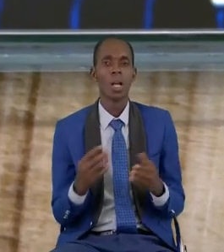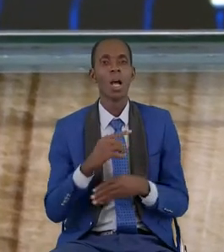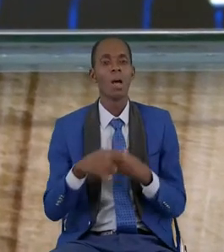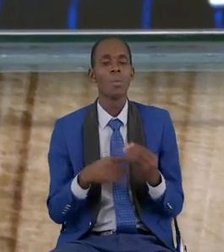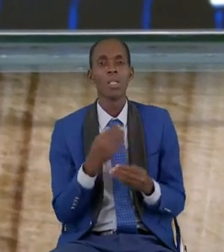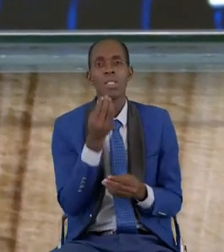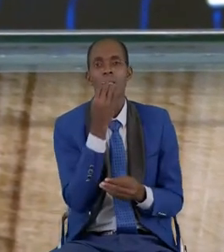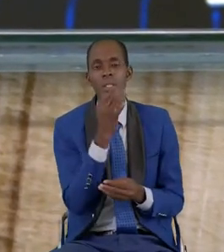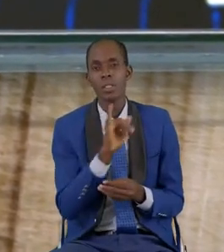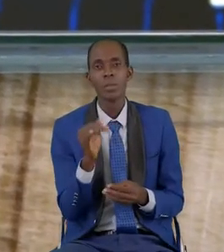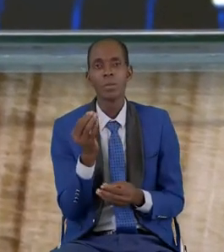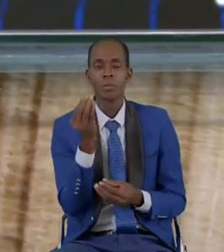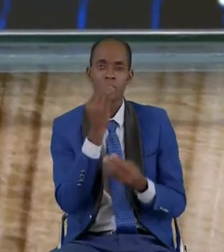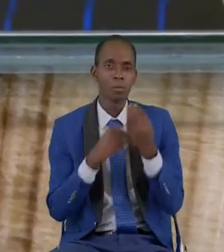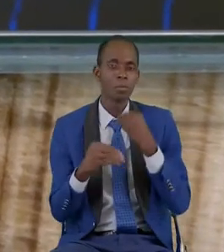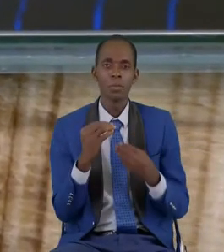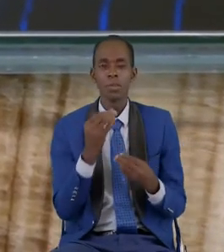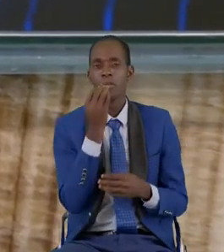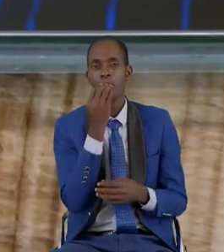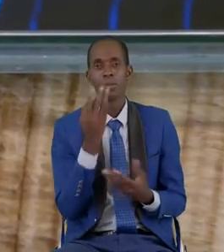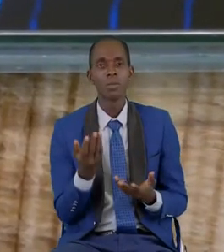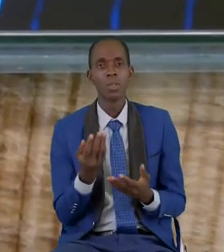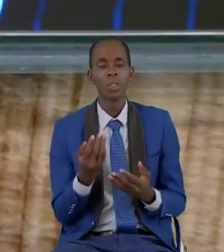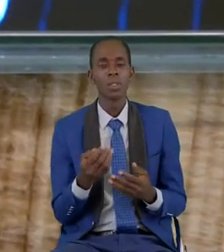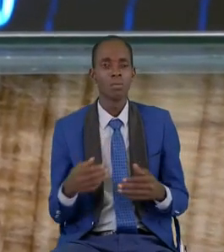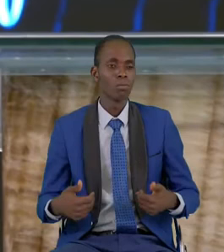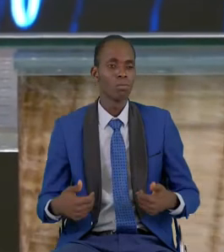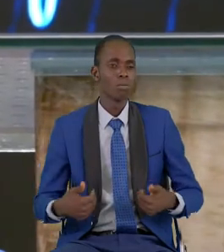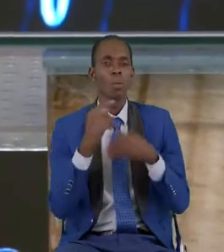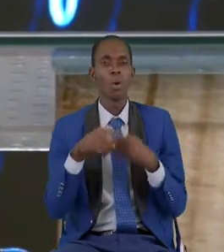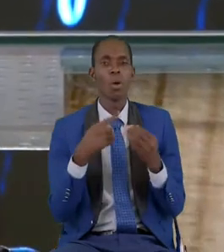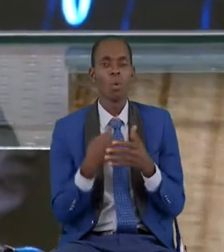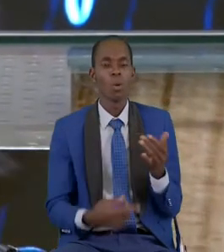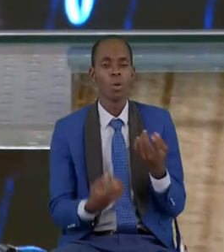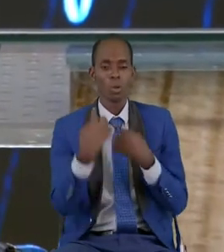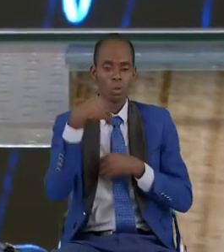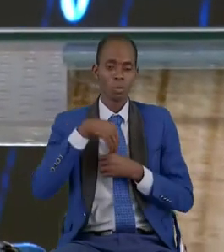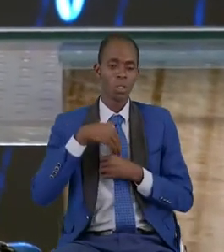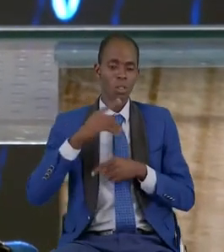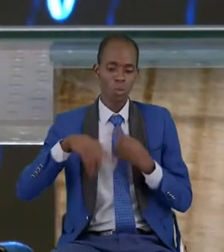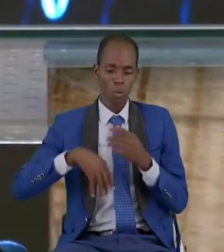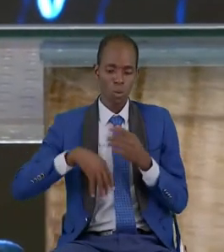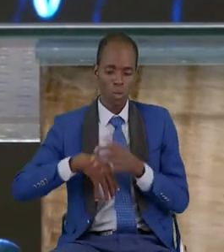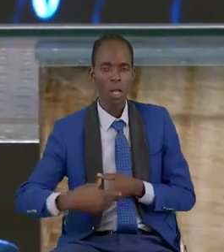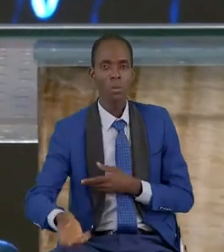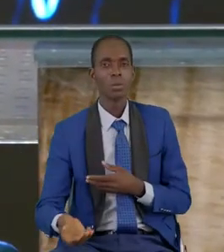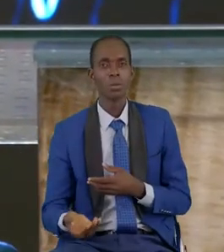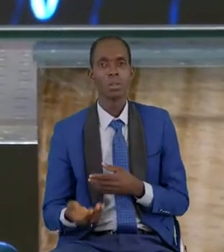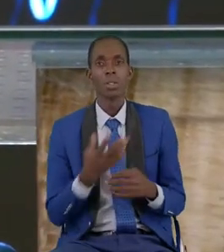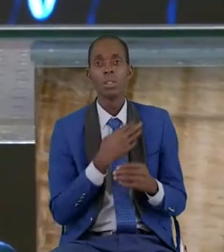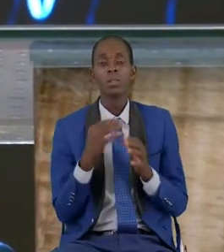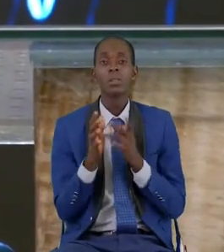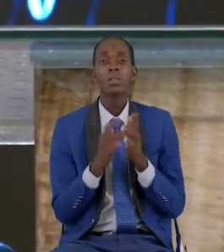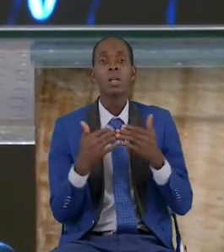They contended about what goes in and then will you pass it out. And Jesus had told